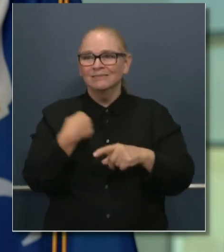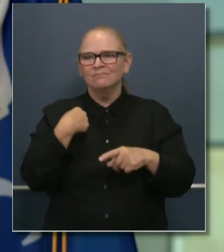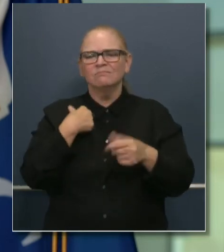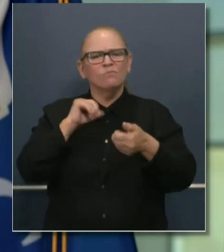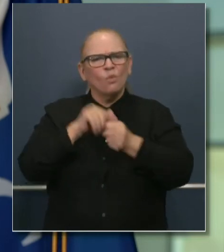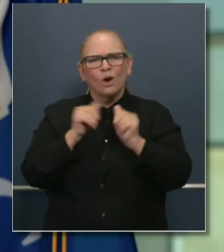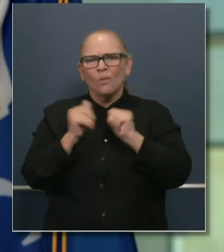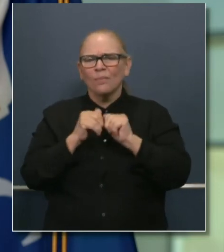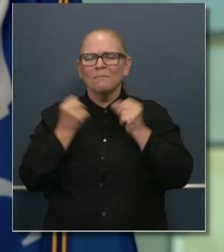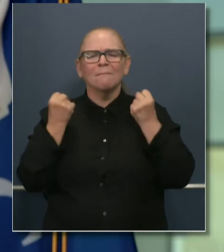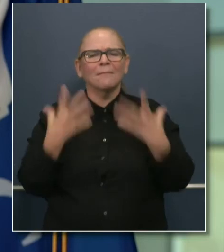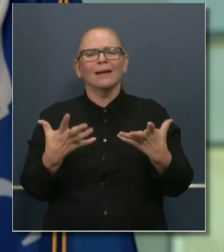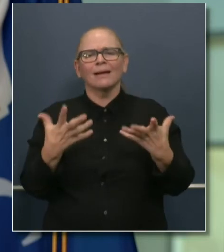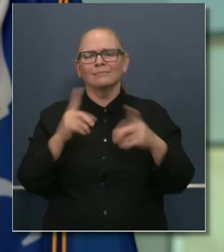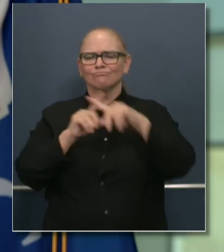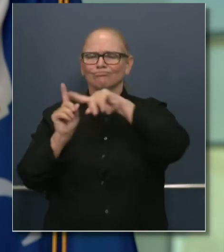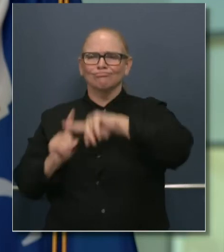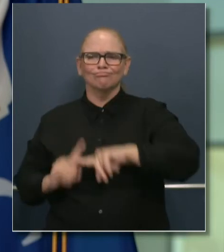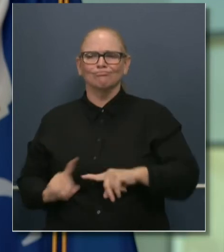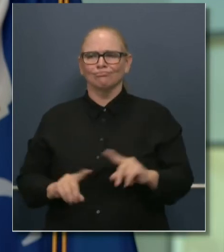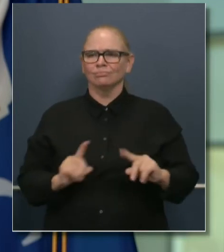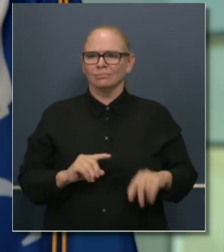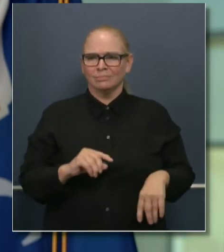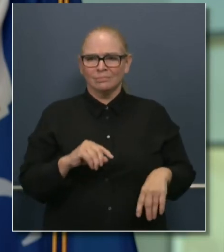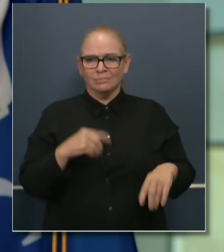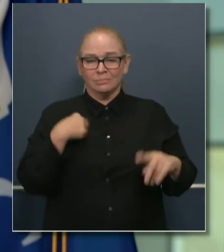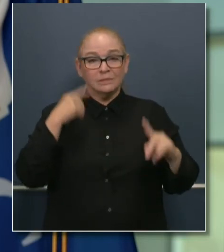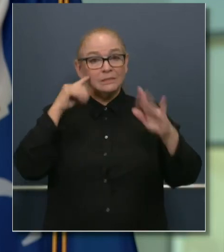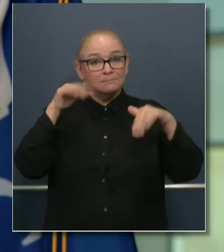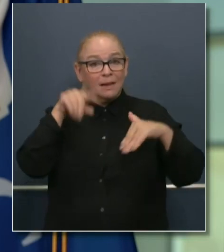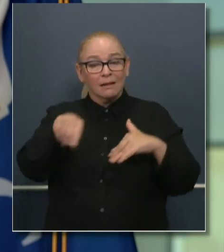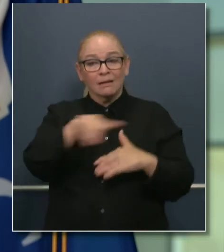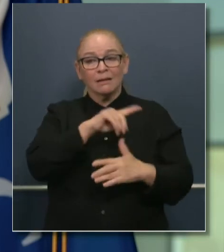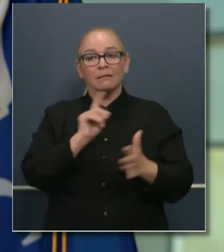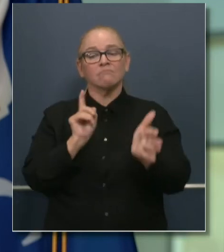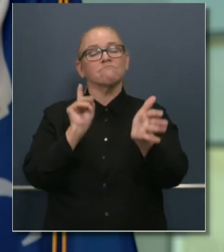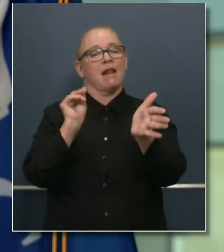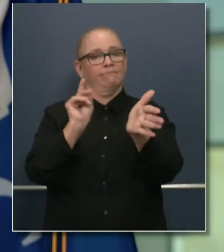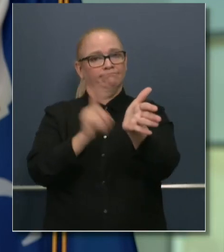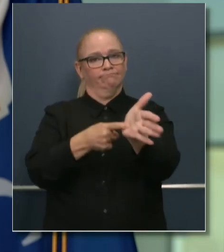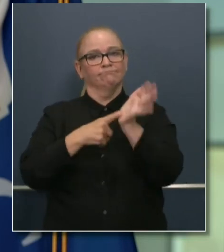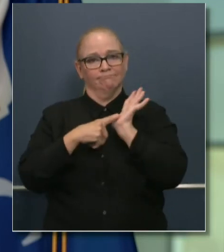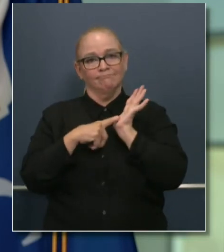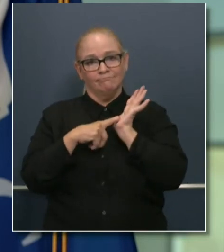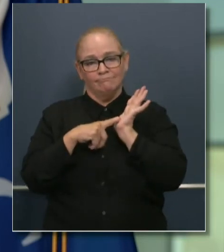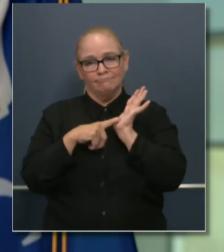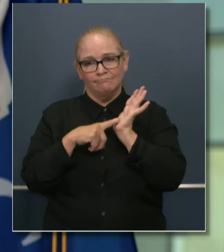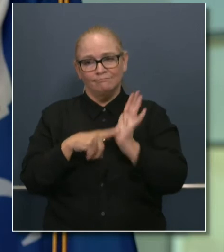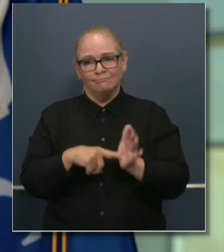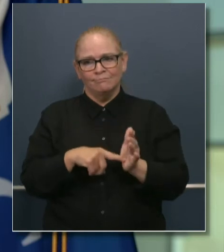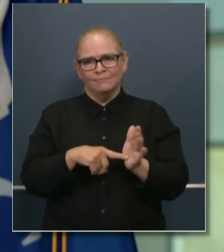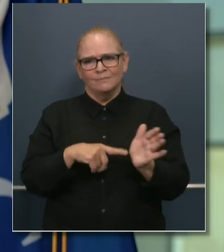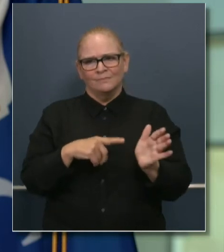and cooperation, and I expect and really demand respectfully that spirit of collaboration